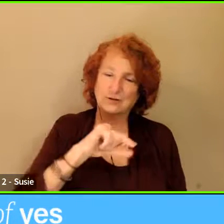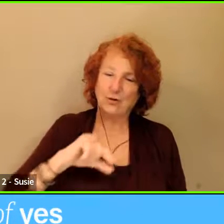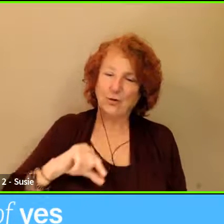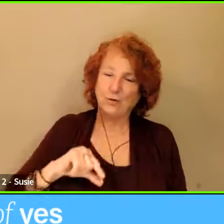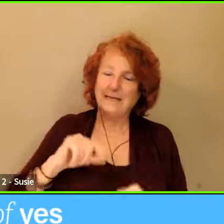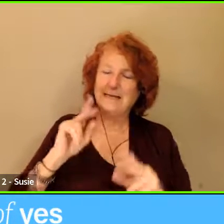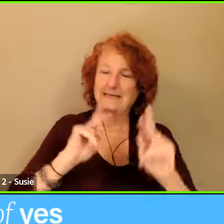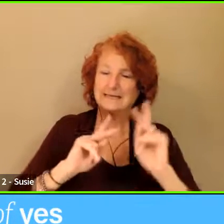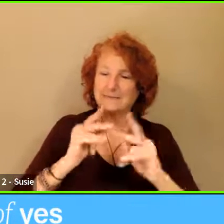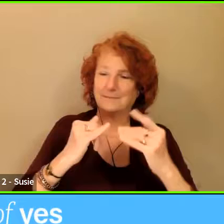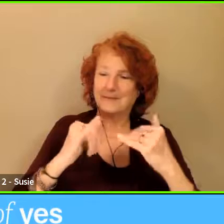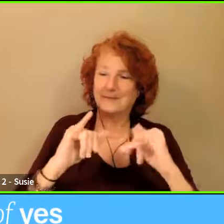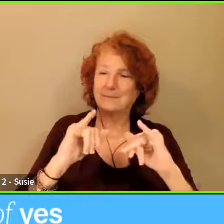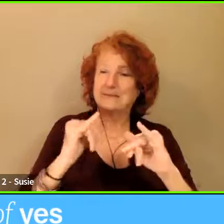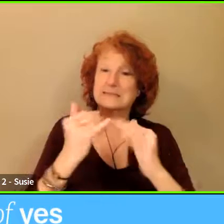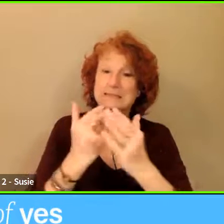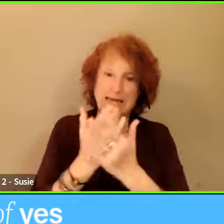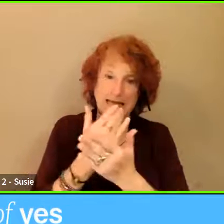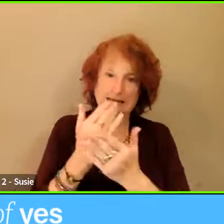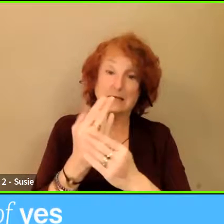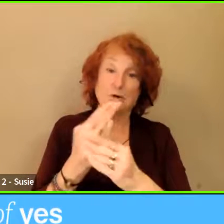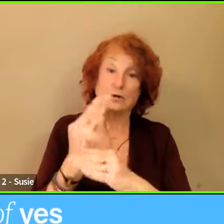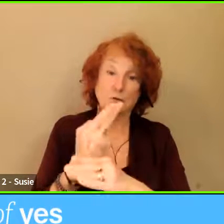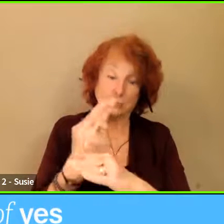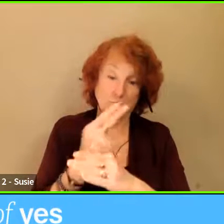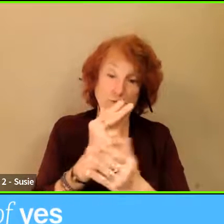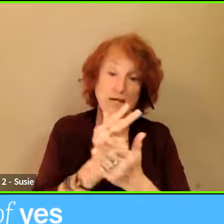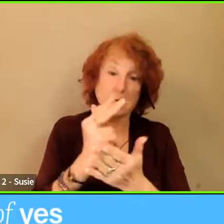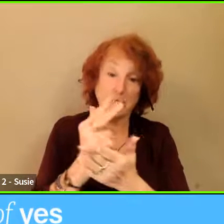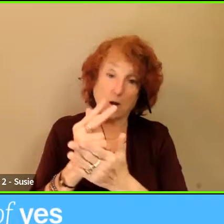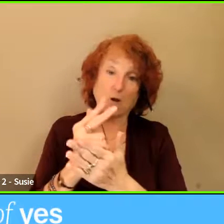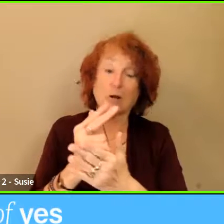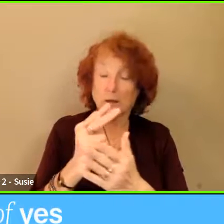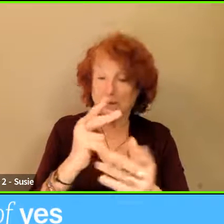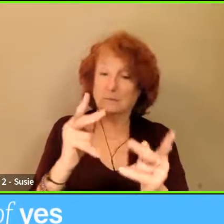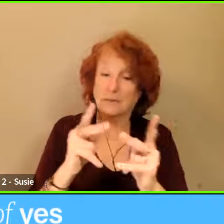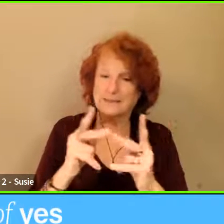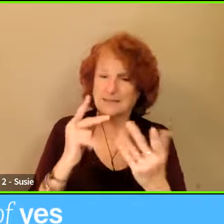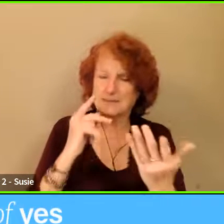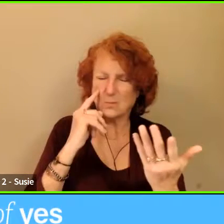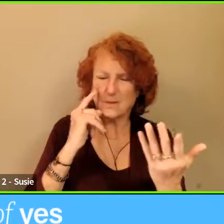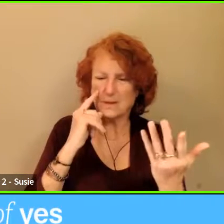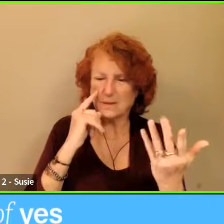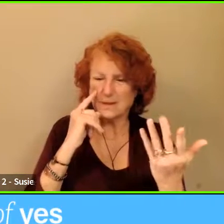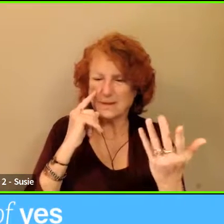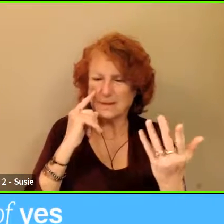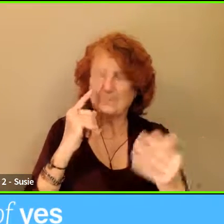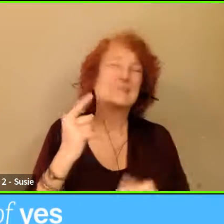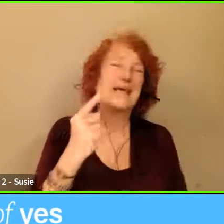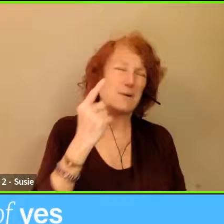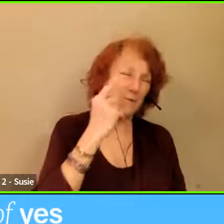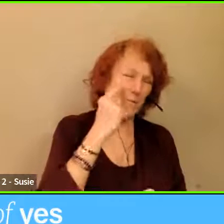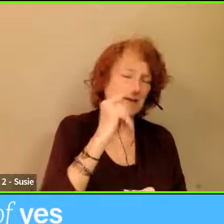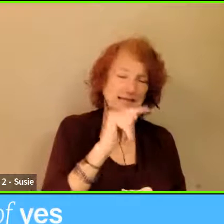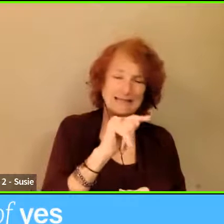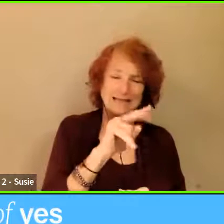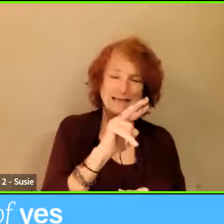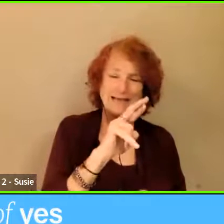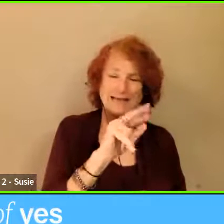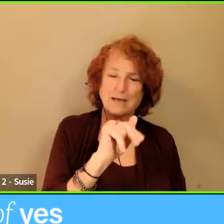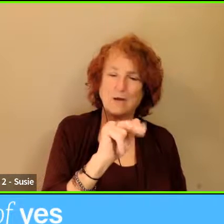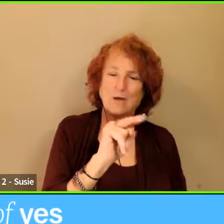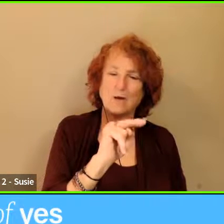using building parking spaces. Just what do you think around transit areas? Yeah, we think that transit access will definitely play